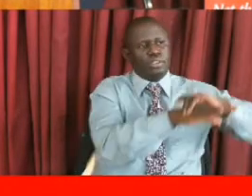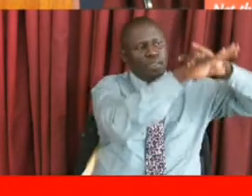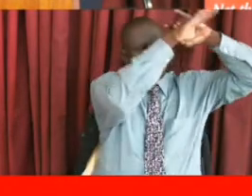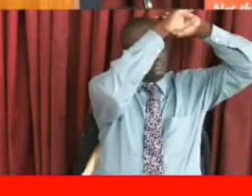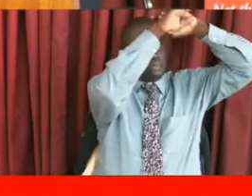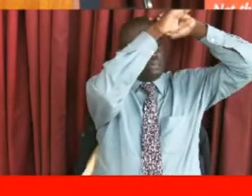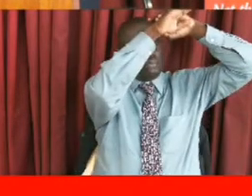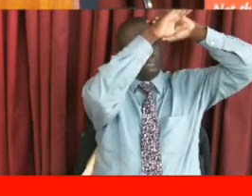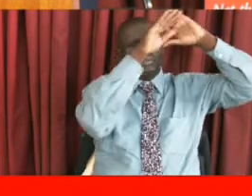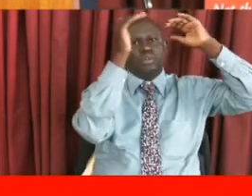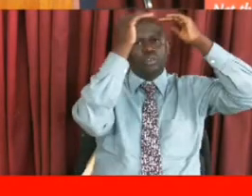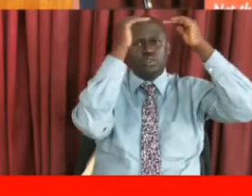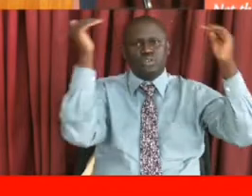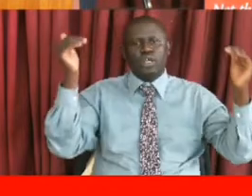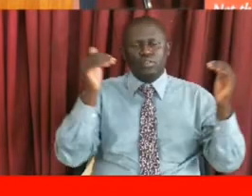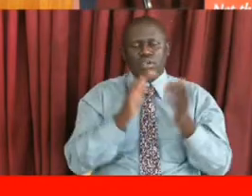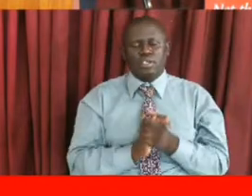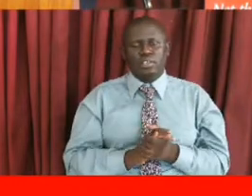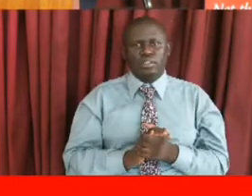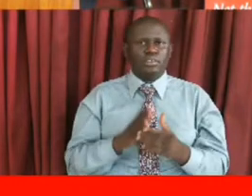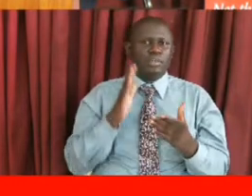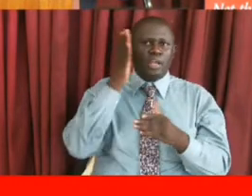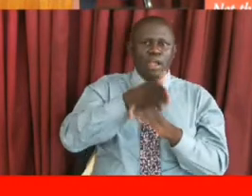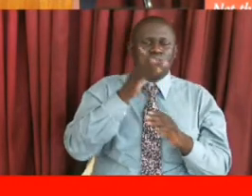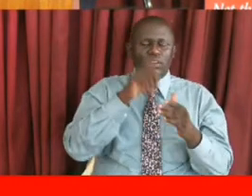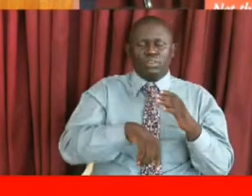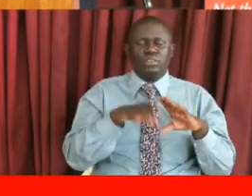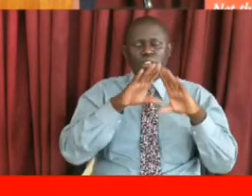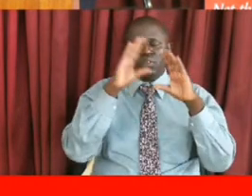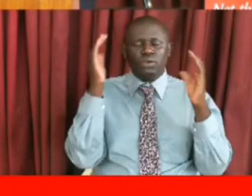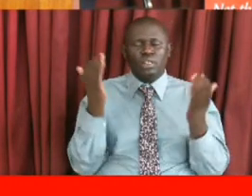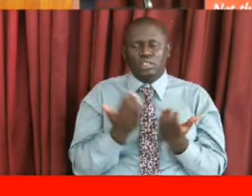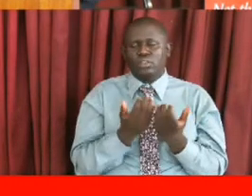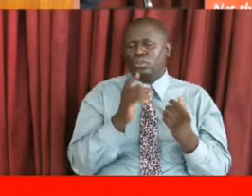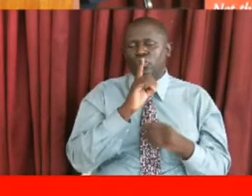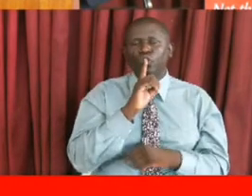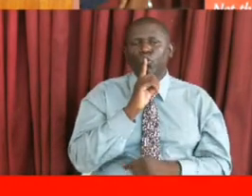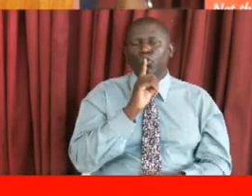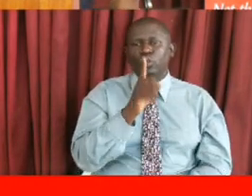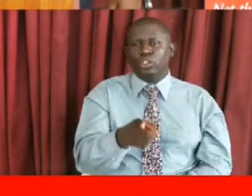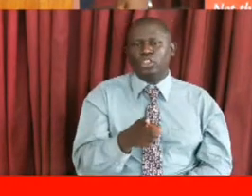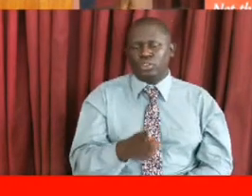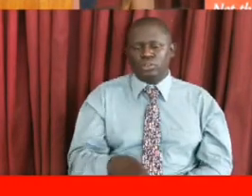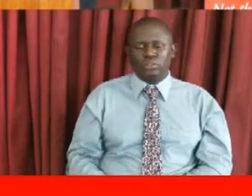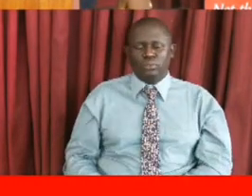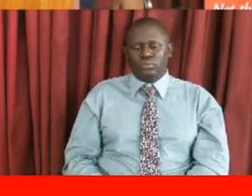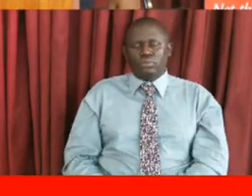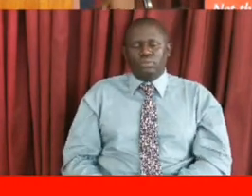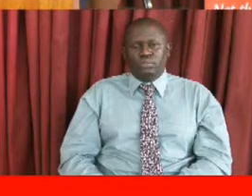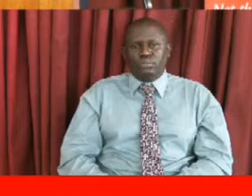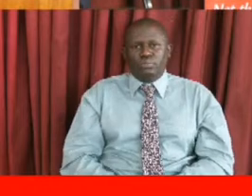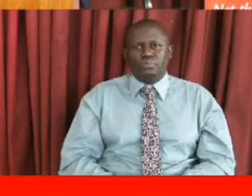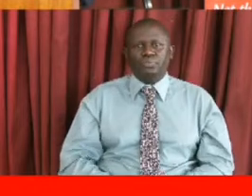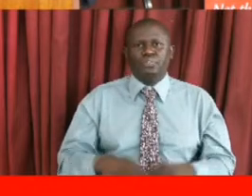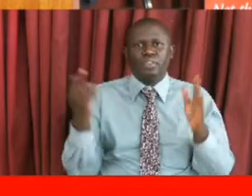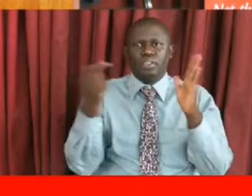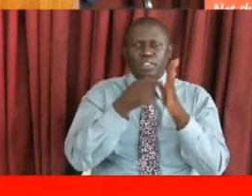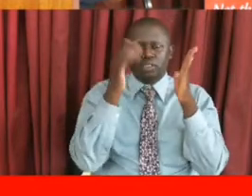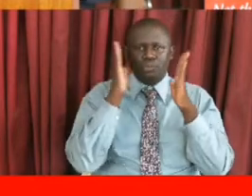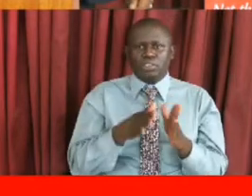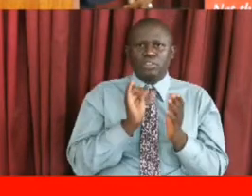to out of the world condition this being lives his sitting place in